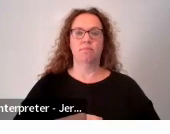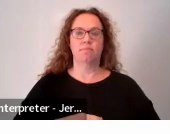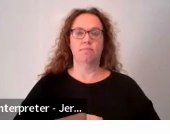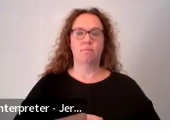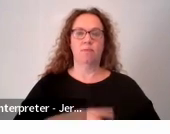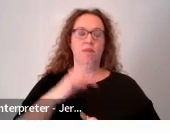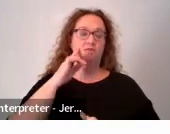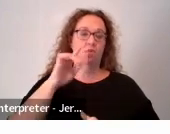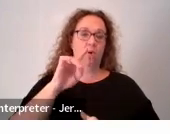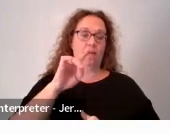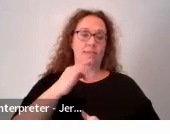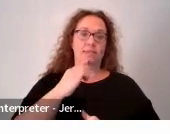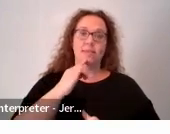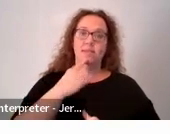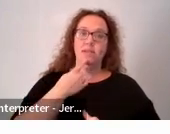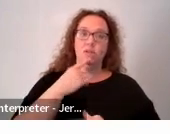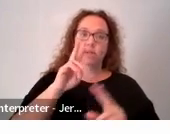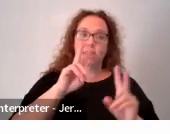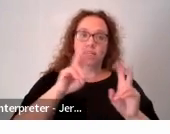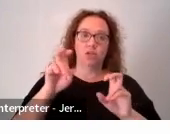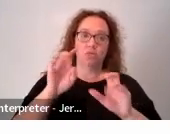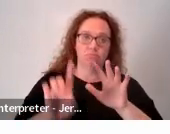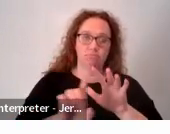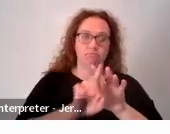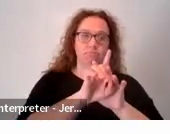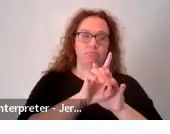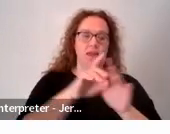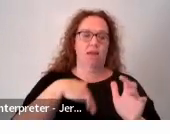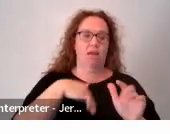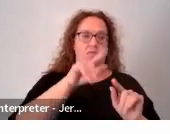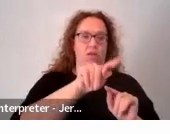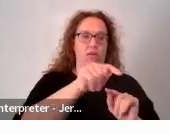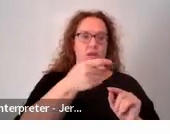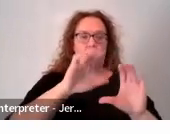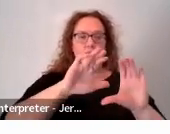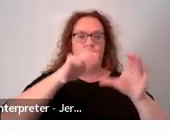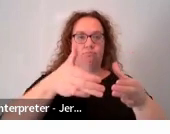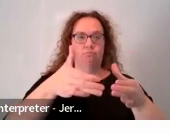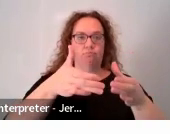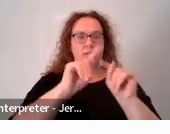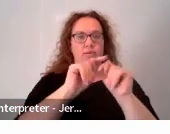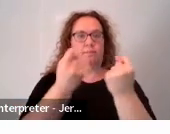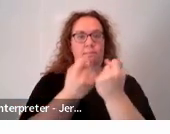critical incidents, that is covered by another team of people who